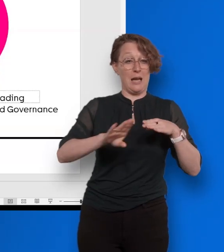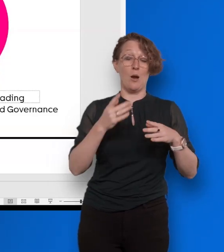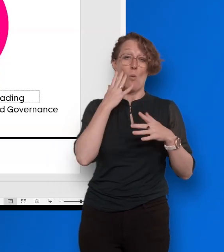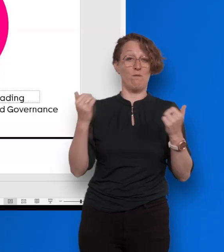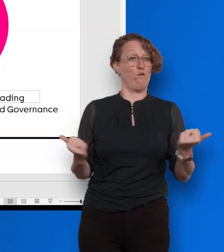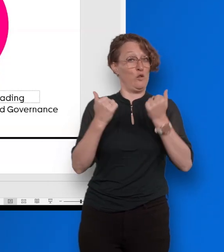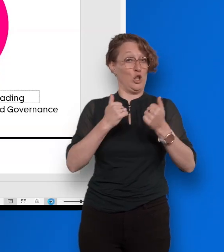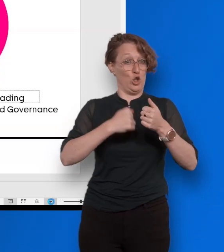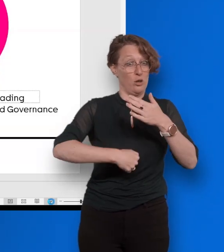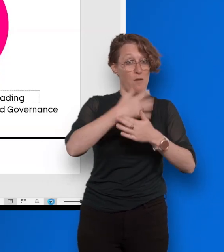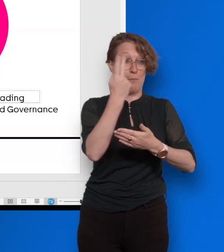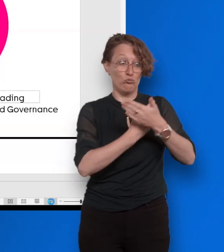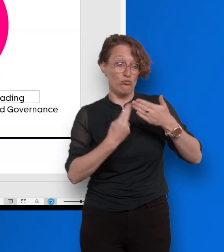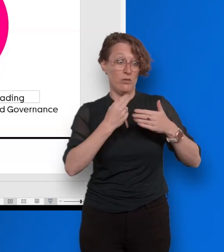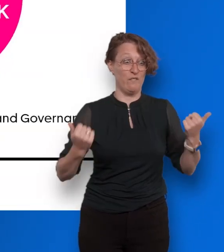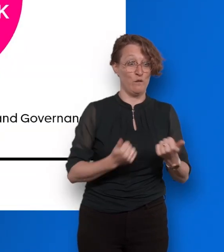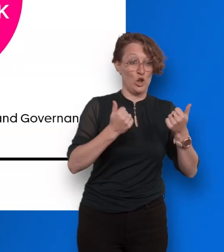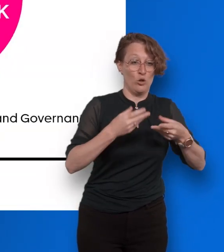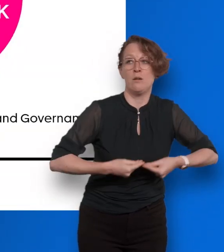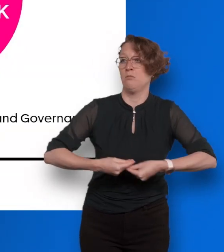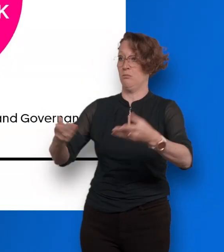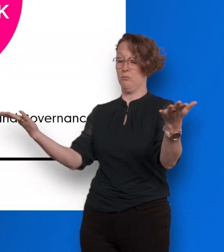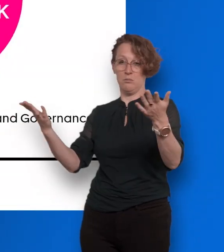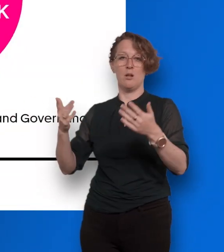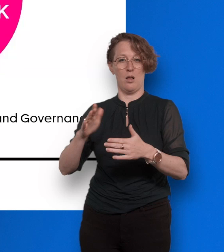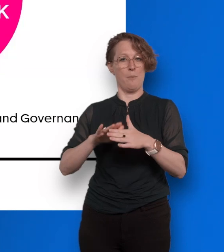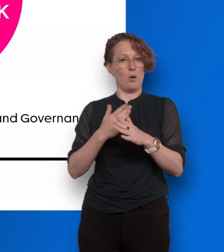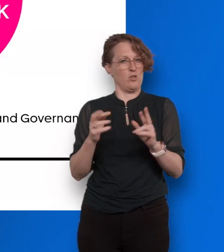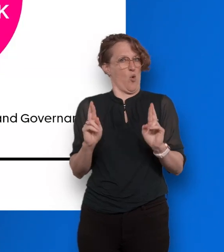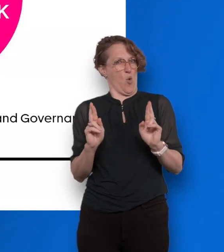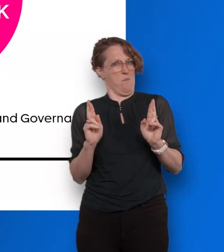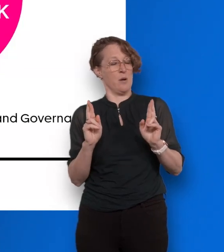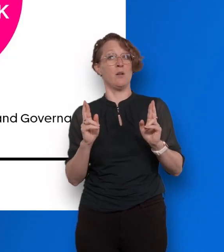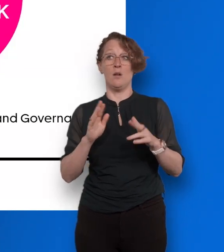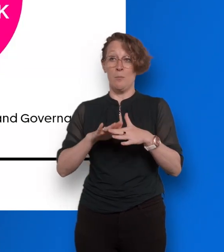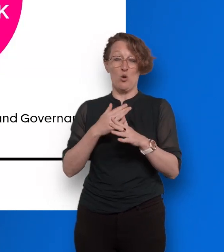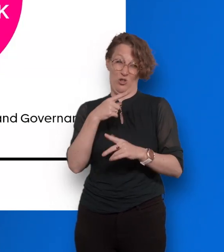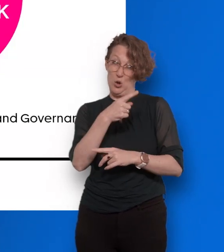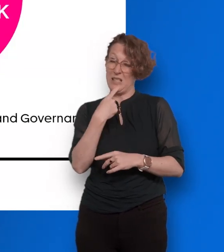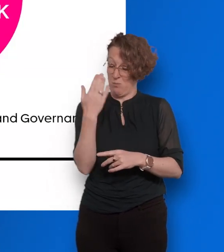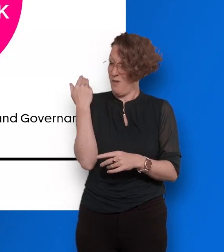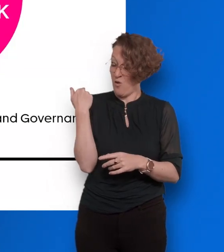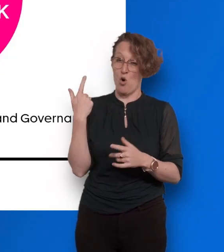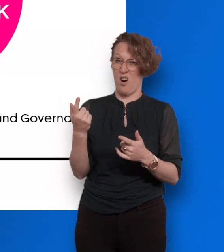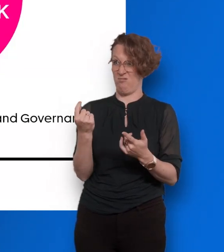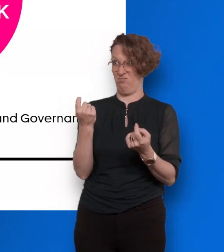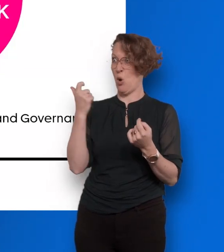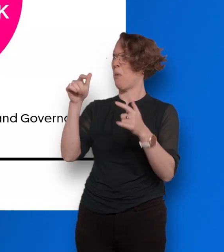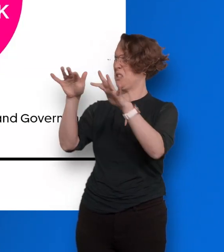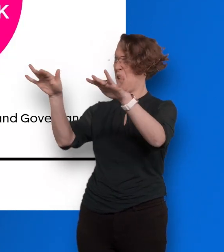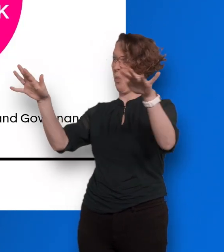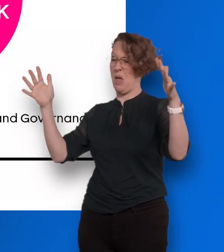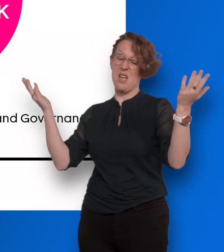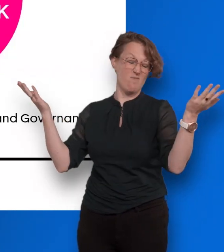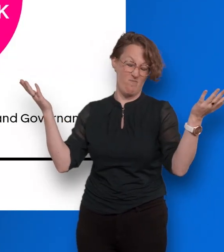able to share the training once it gets developed as well. While it might be bespoke to Wellcome, the hope is, as you mentioned, there isn't